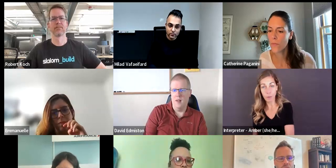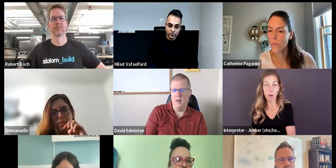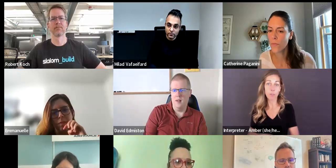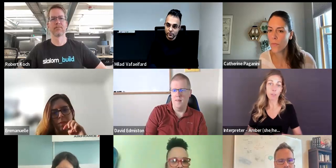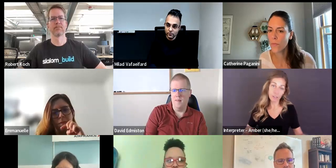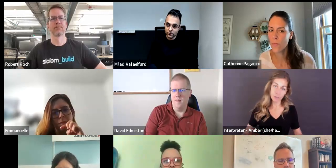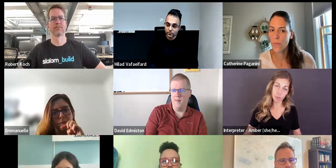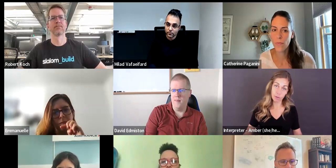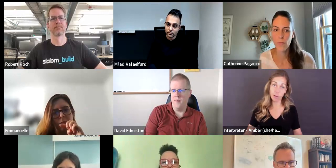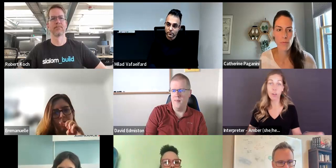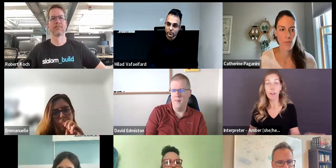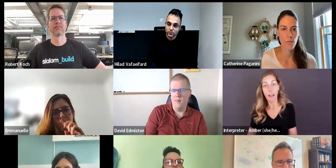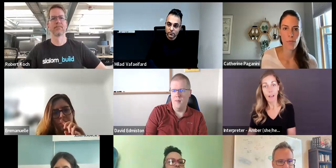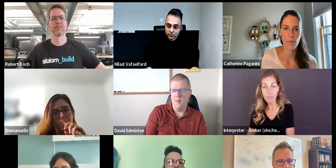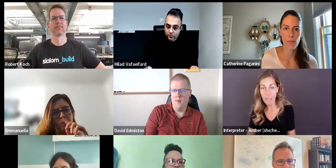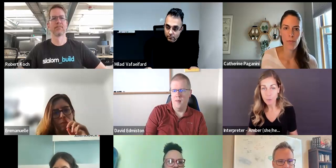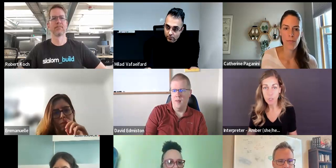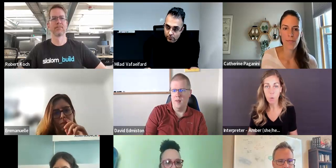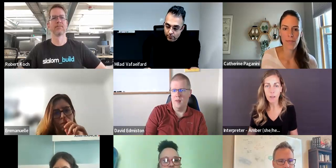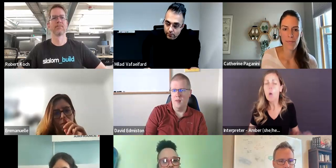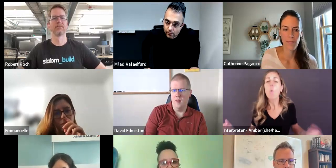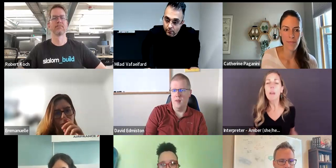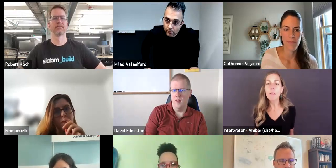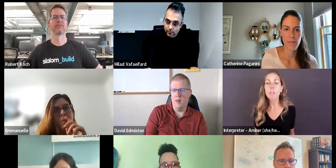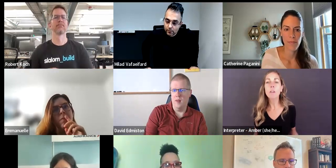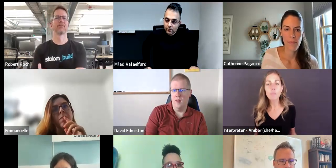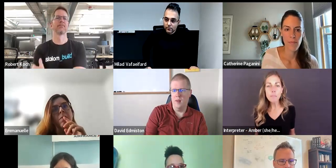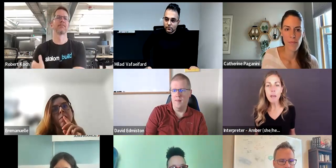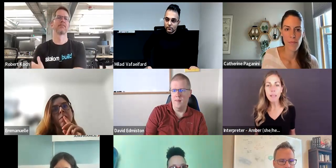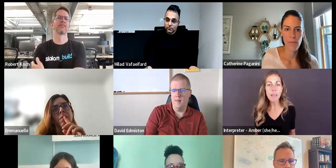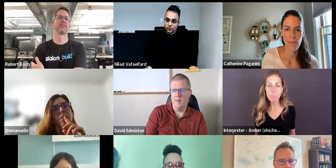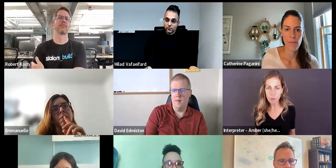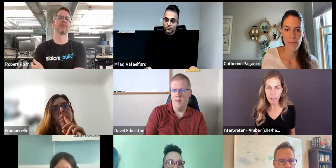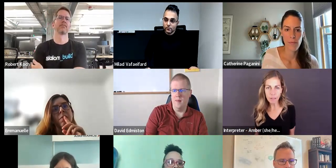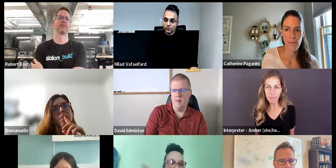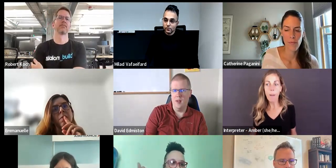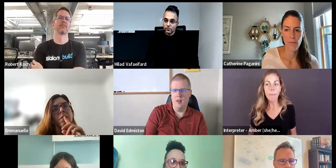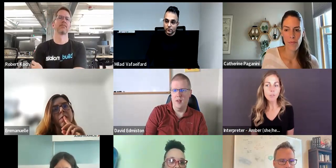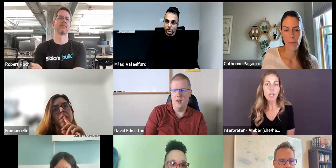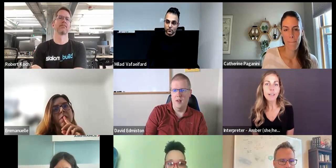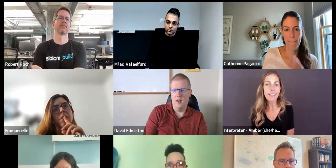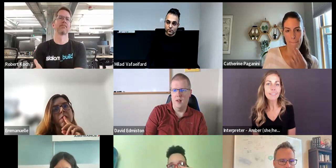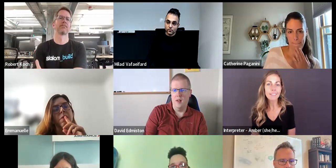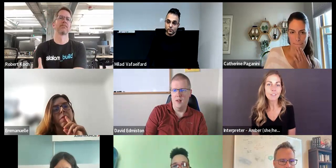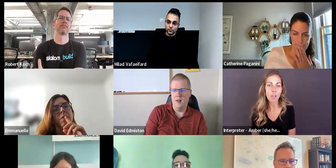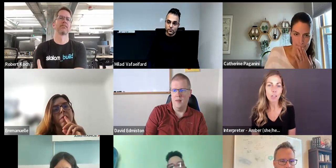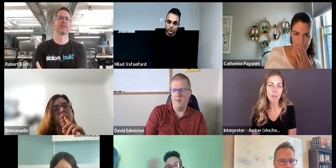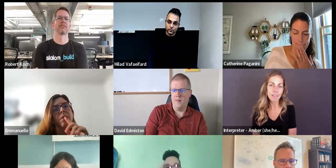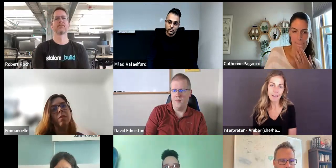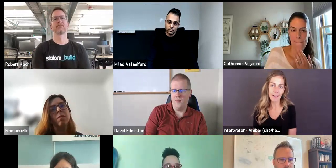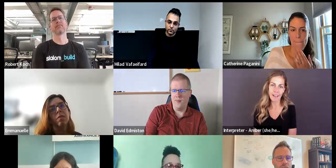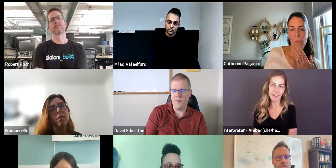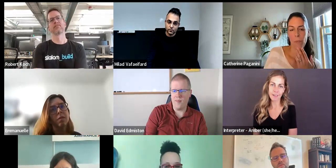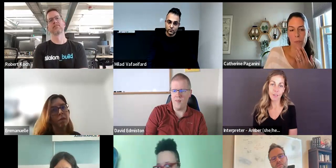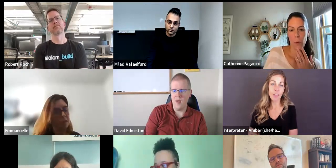the interpreters, see the interpreters, have the captioning working. Whatever your feedback input is, please share it in this